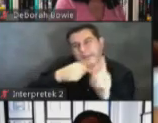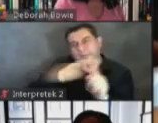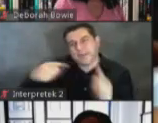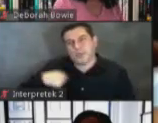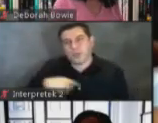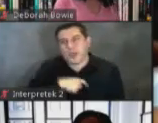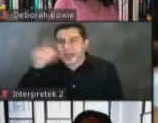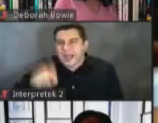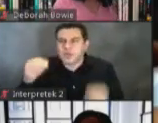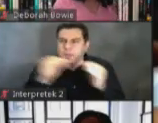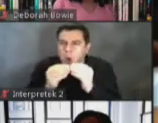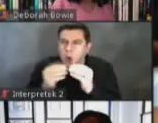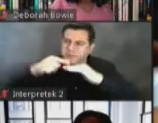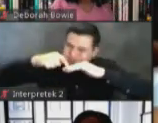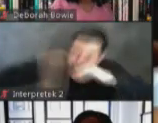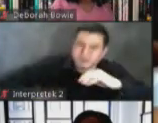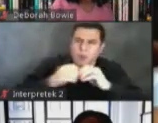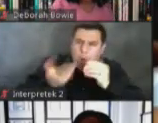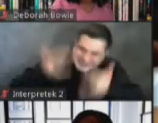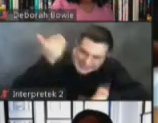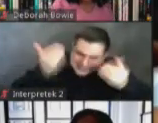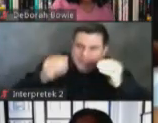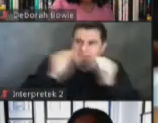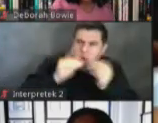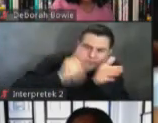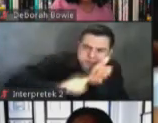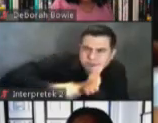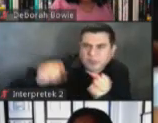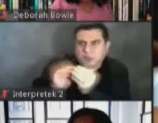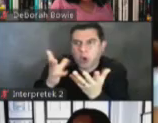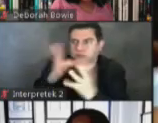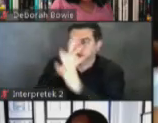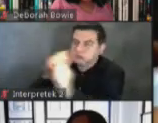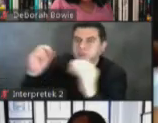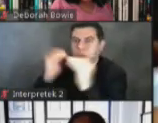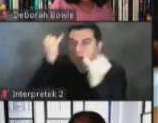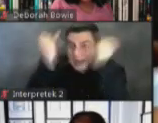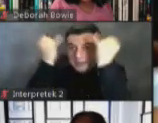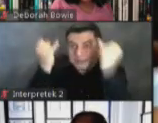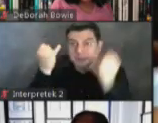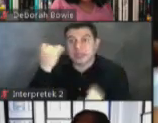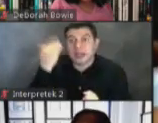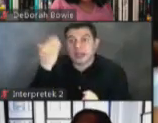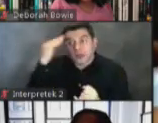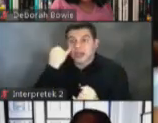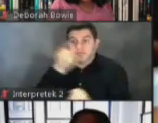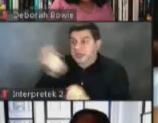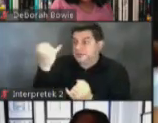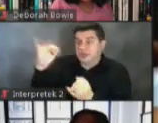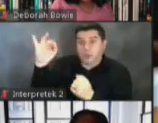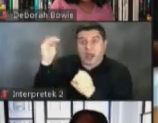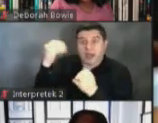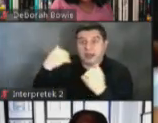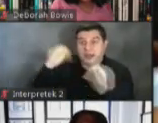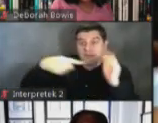but I don't know if anyone from the Florida Housing Coalition is still on. Oh, you are. Great. So I actually just had one